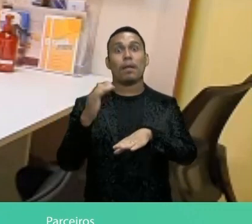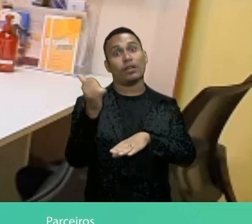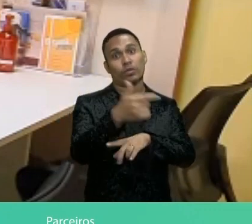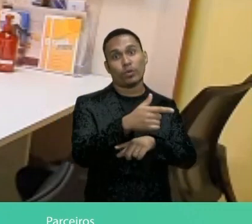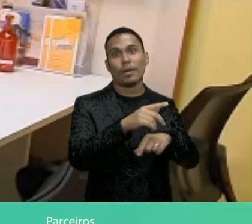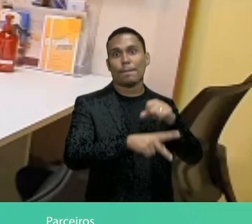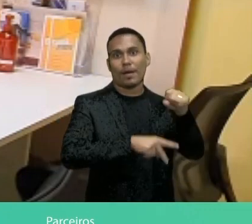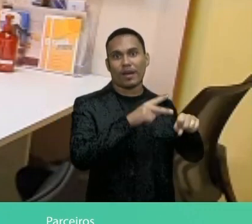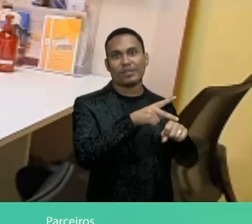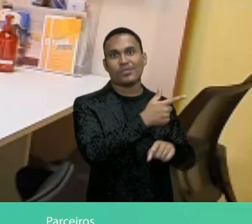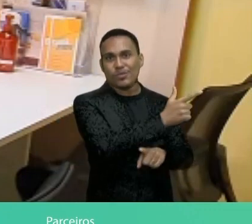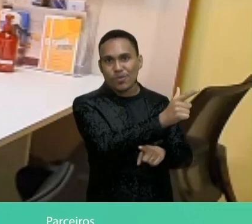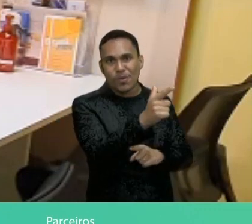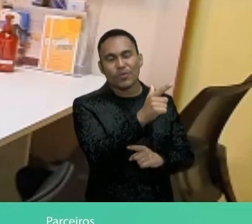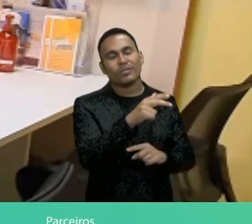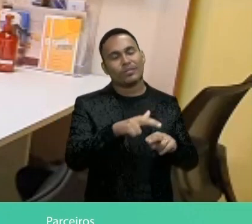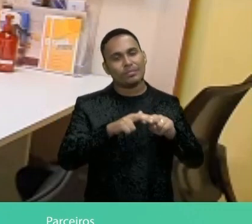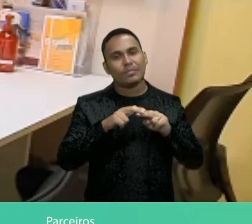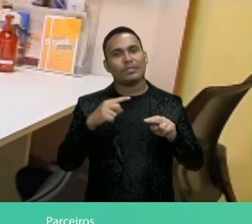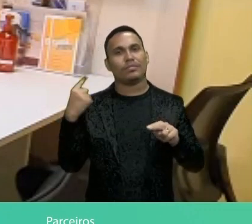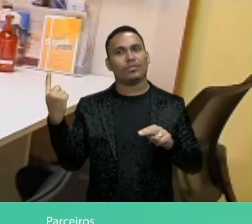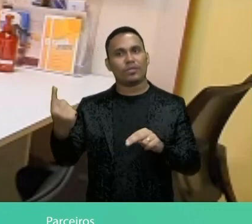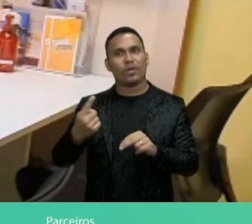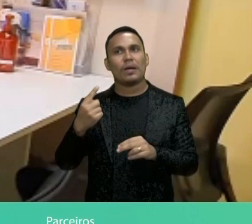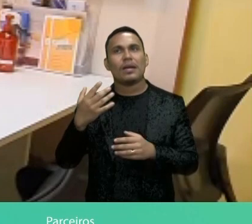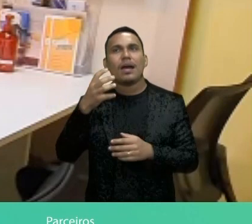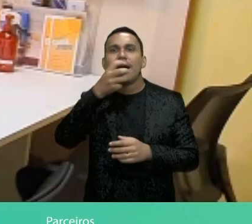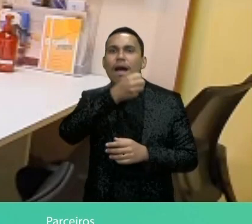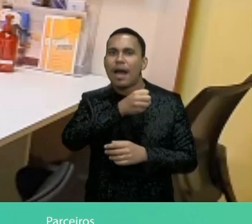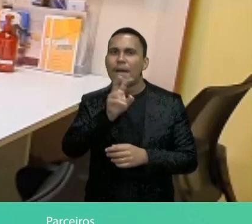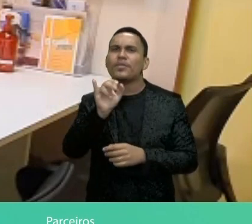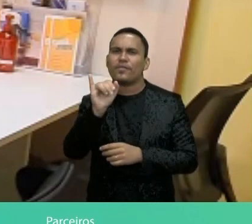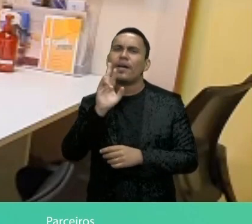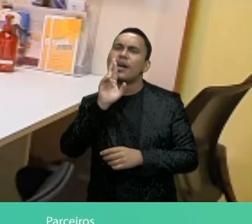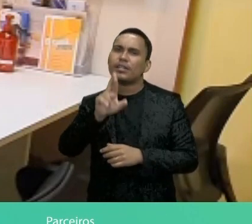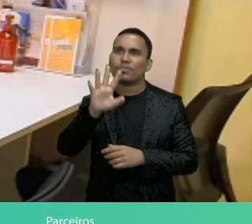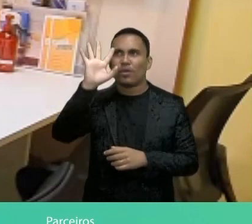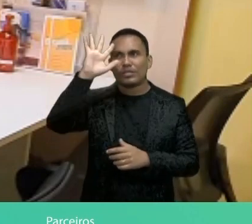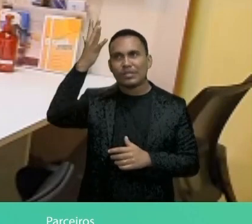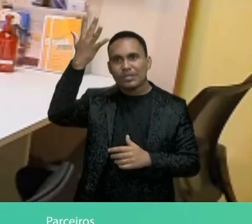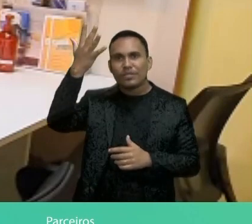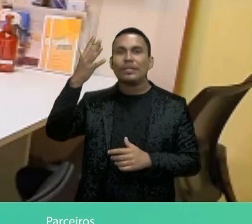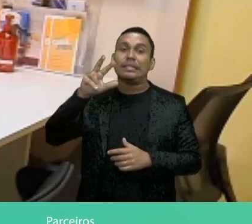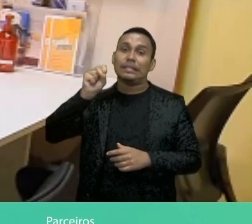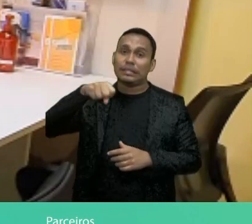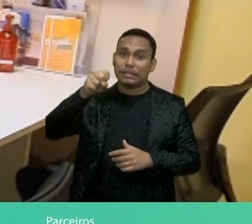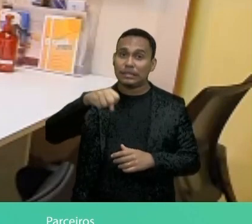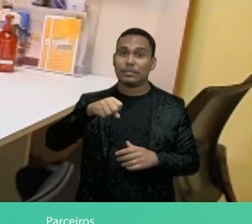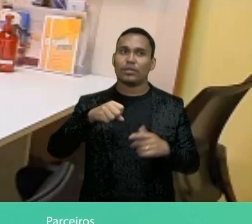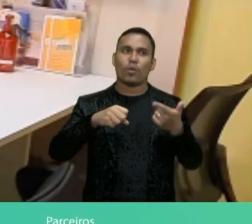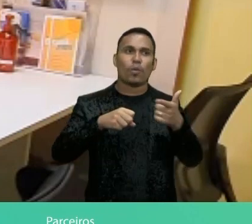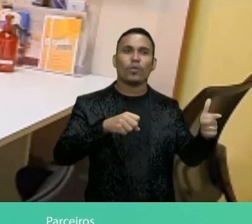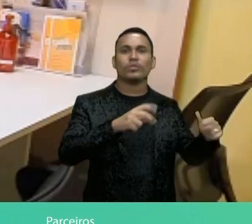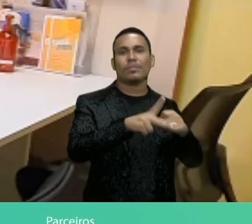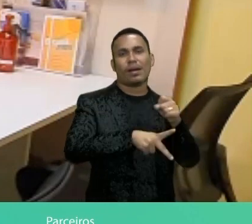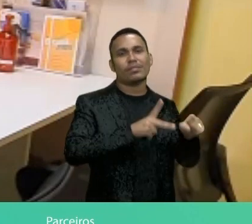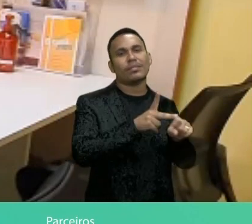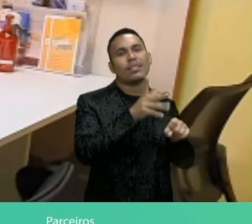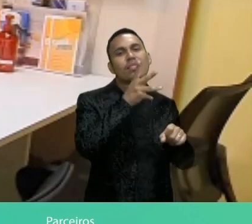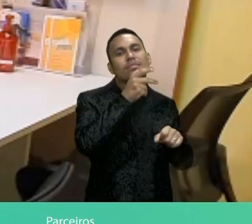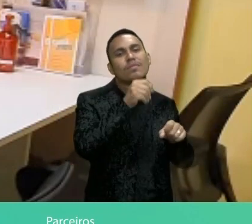average, then probably we'll have good answers. But I would